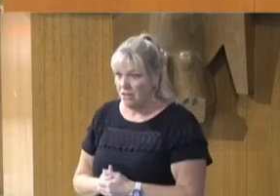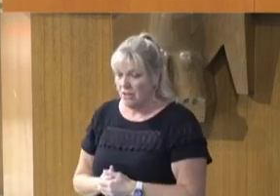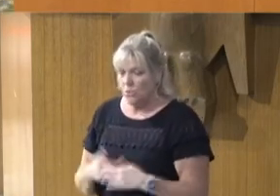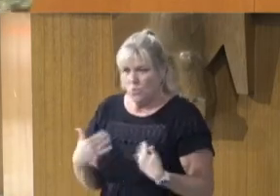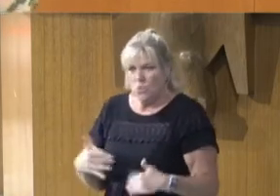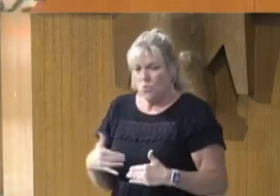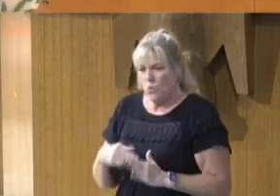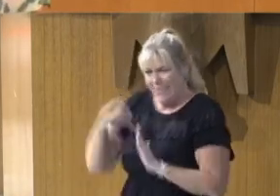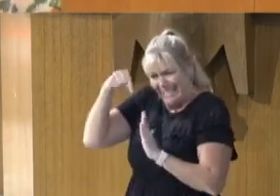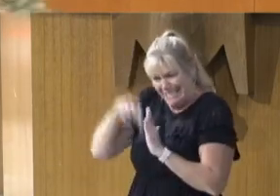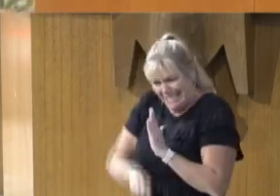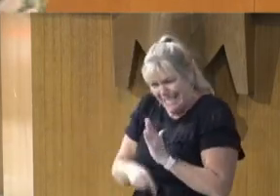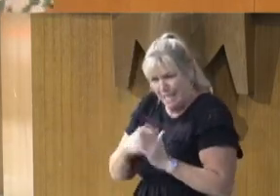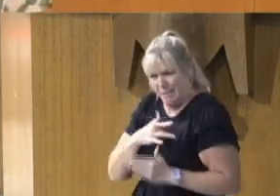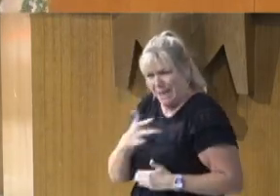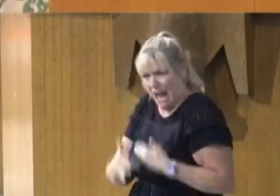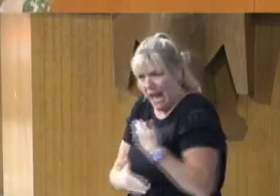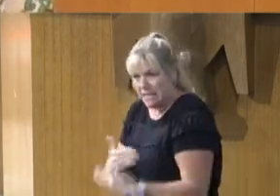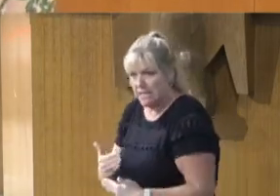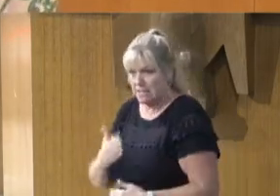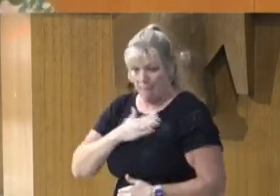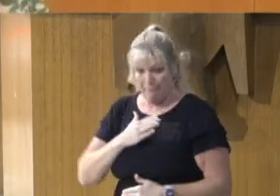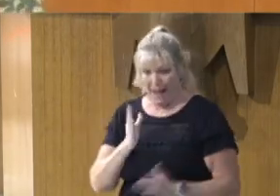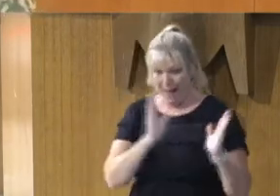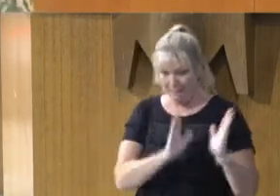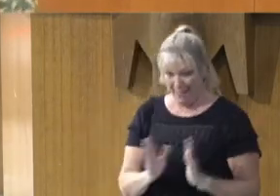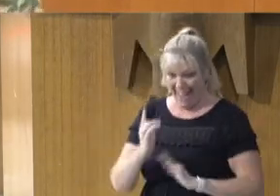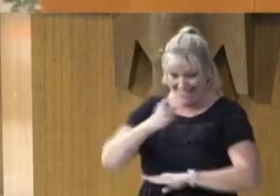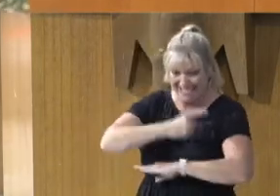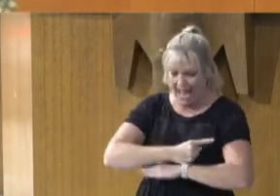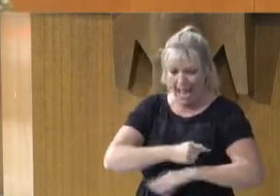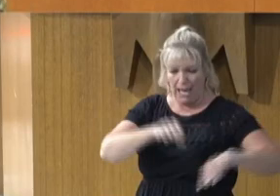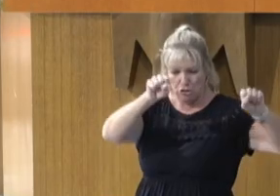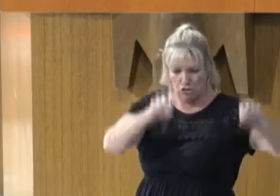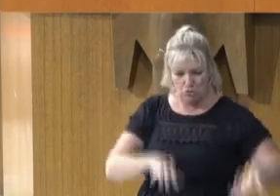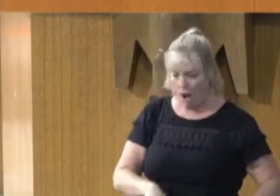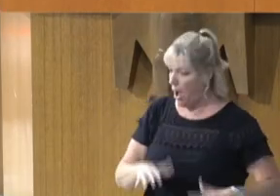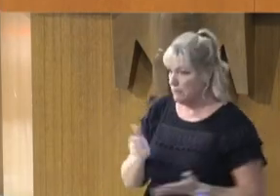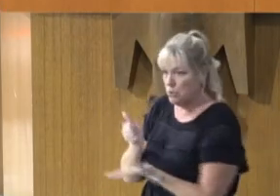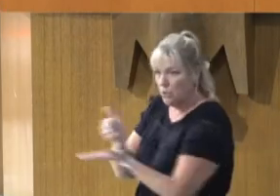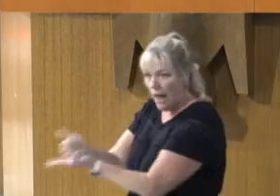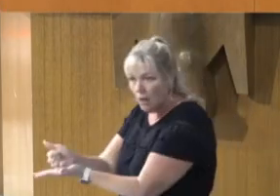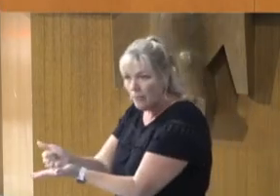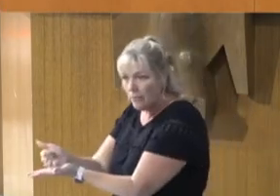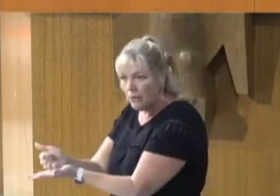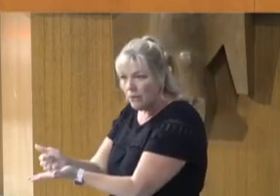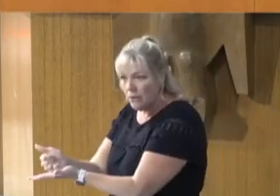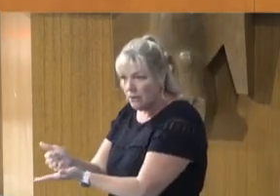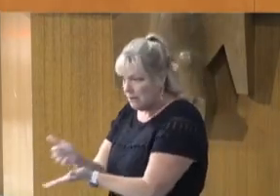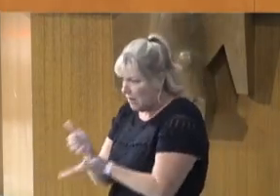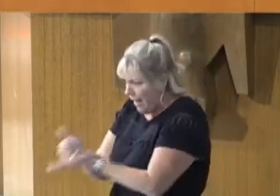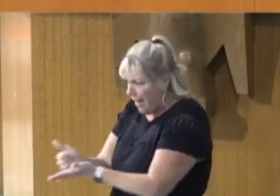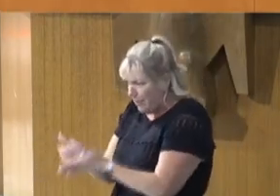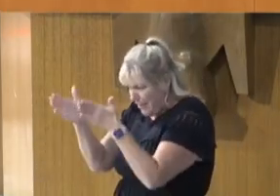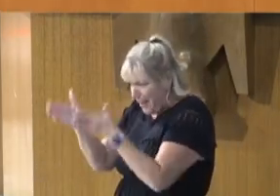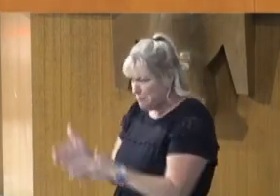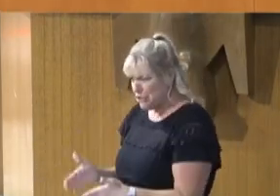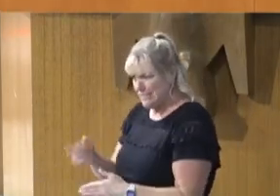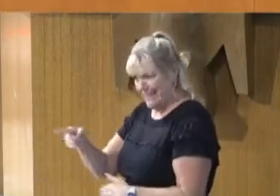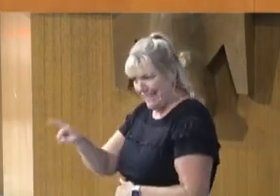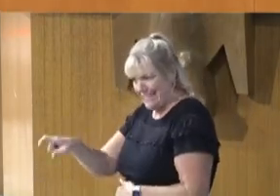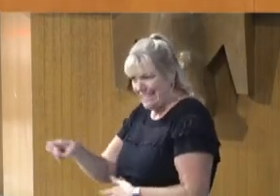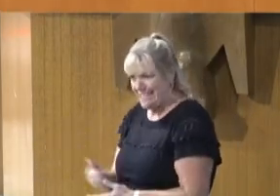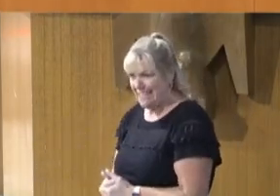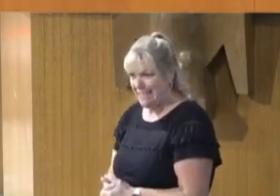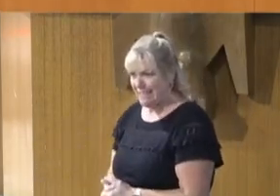to rearrange your entire day, all of your plans, your whole night, to assist someone else in need.